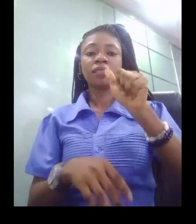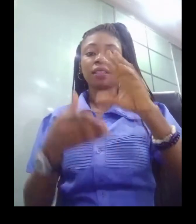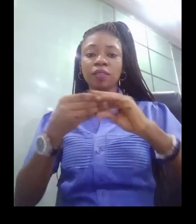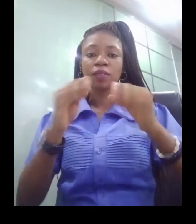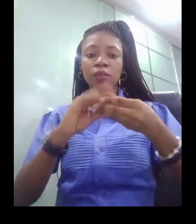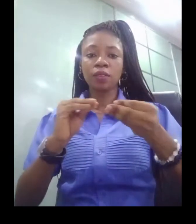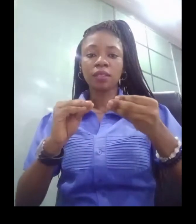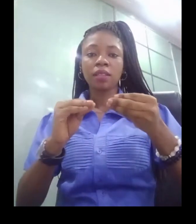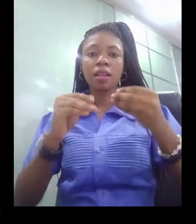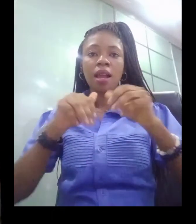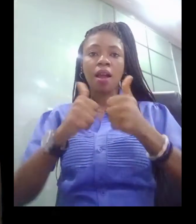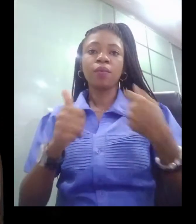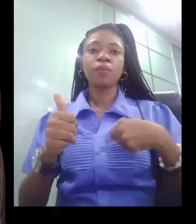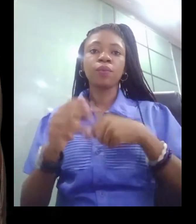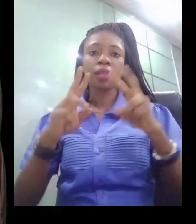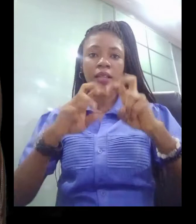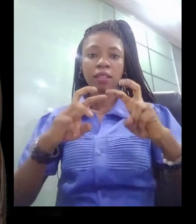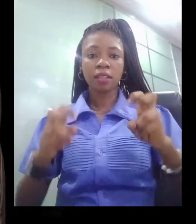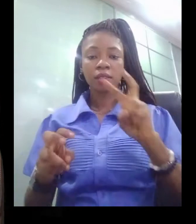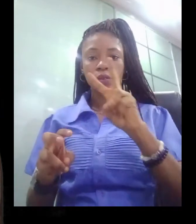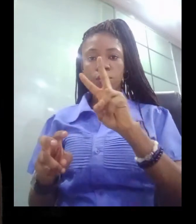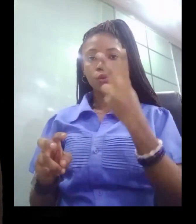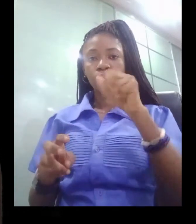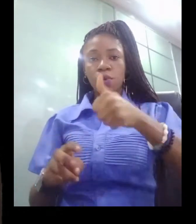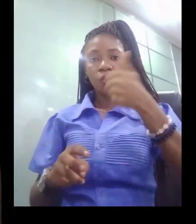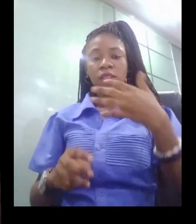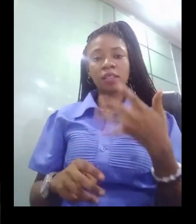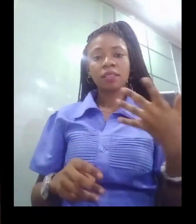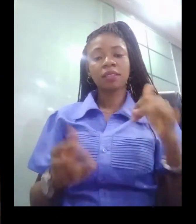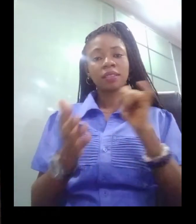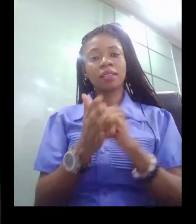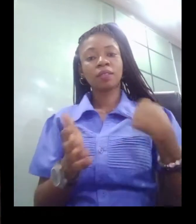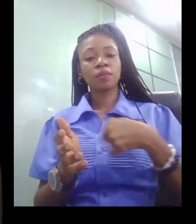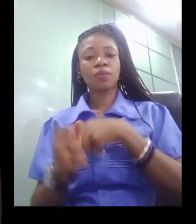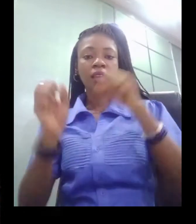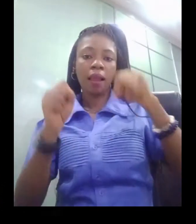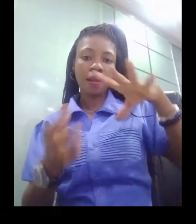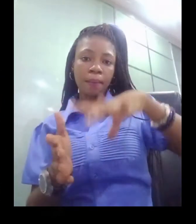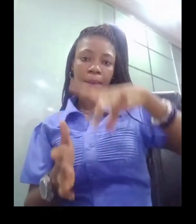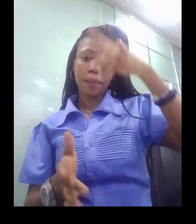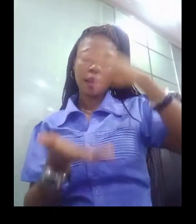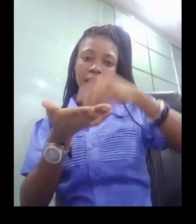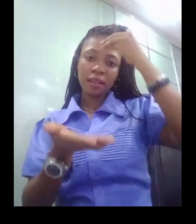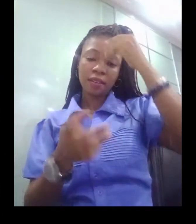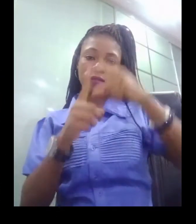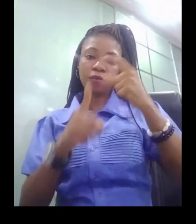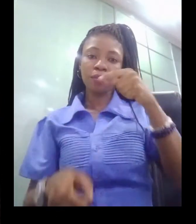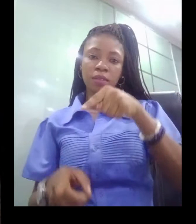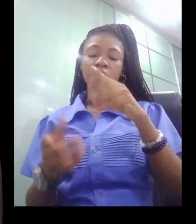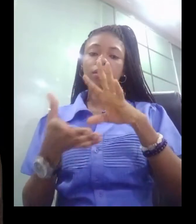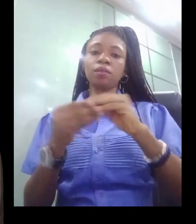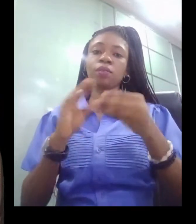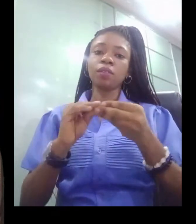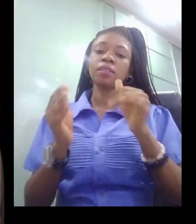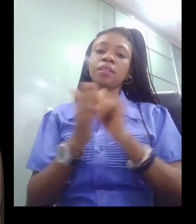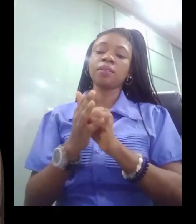at 2 other parameters that can be elicited in her story, and they are